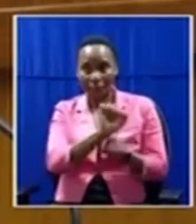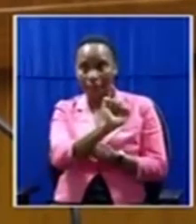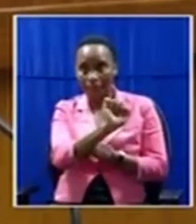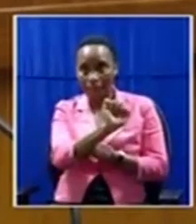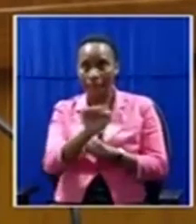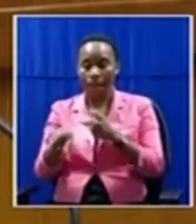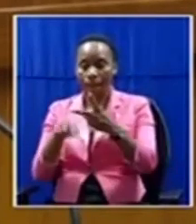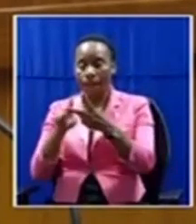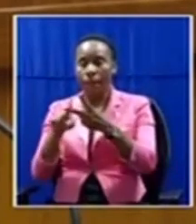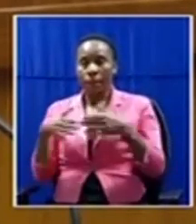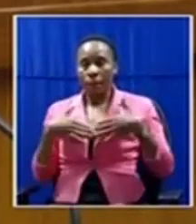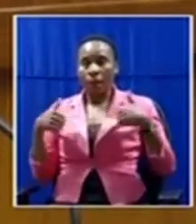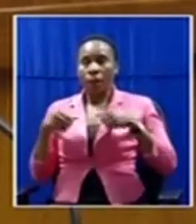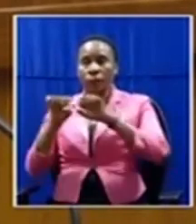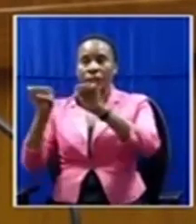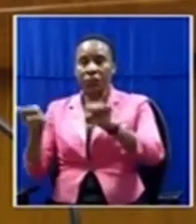and their health system.